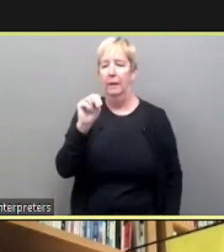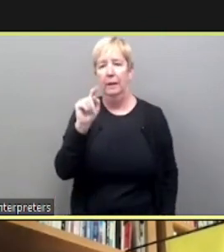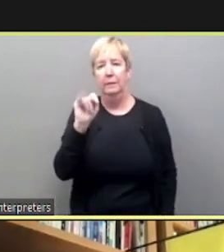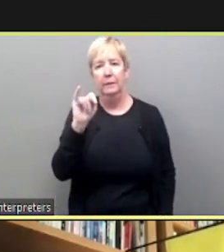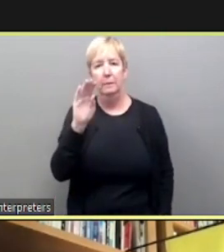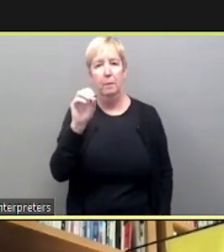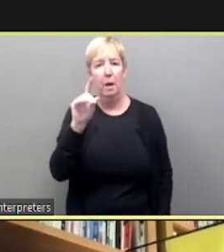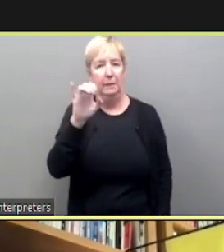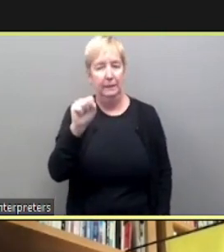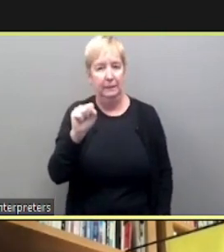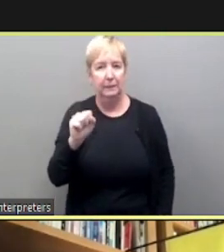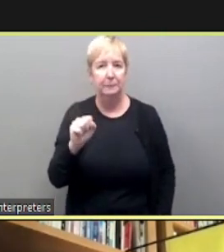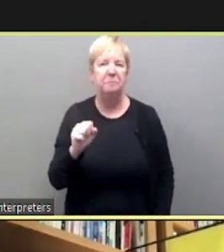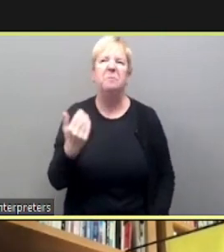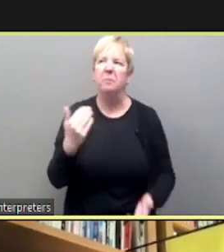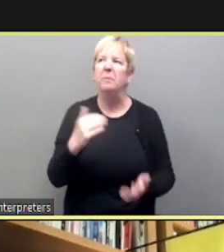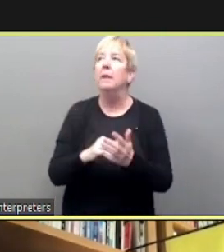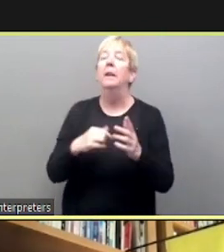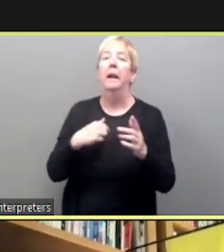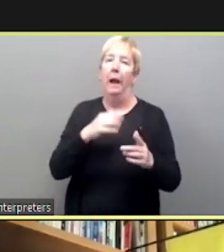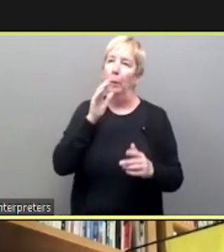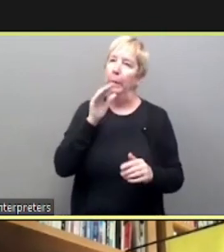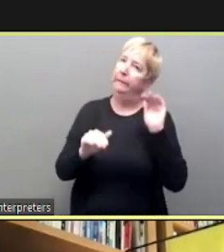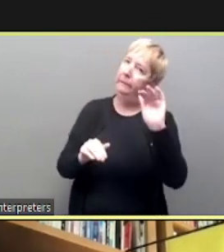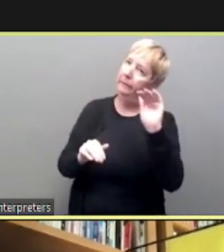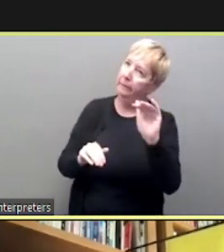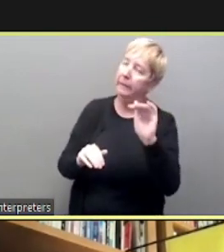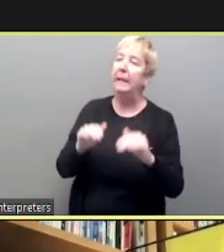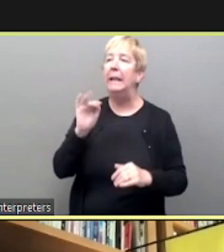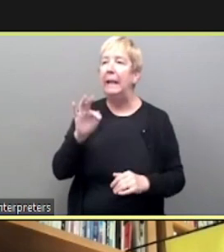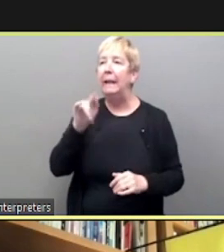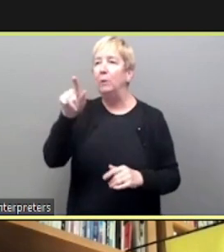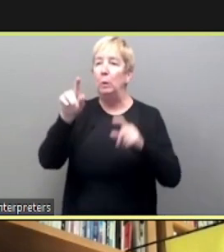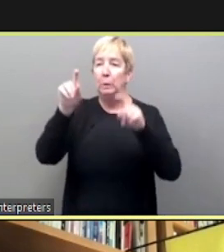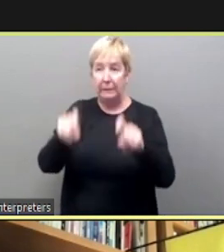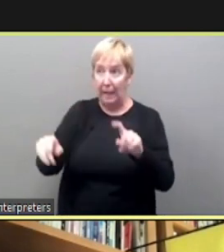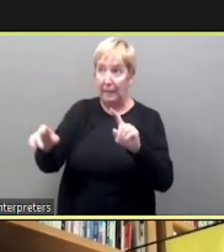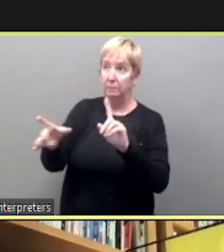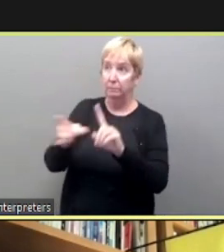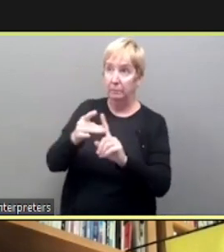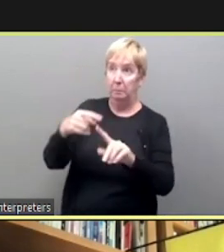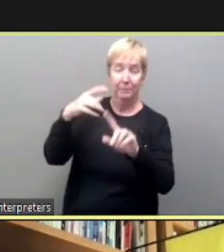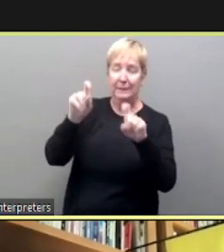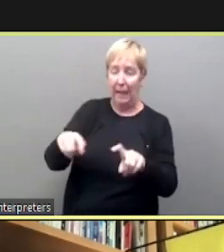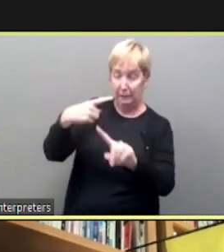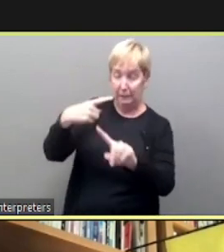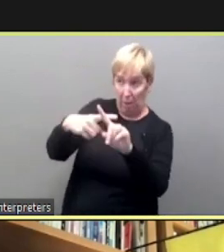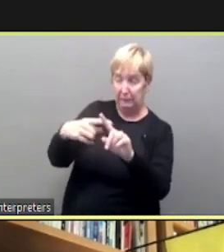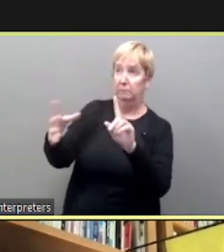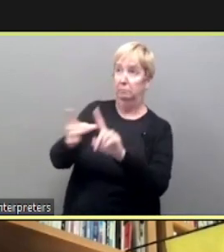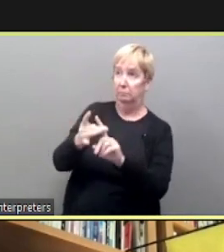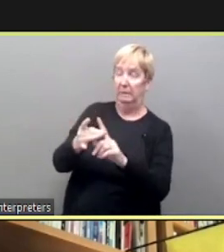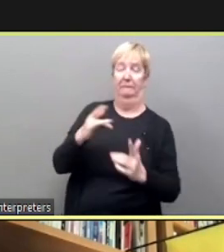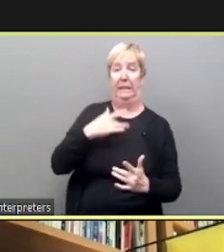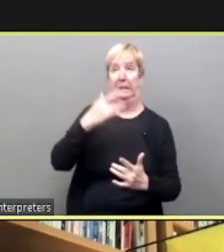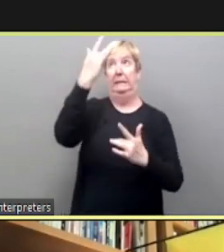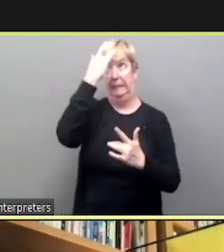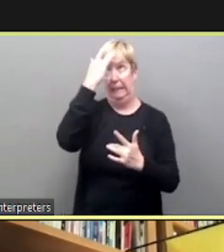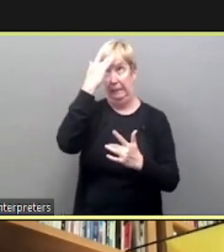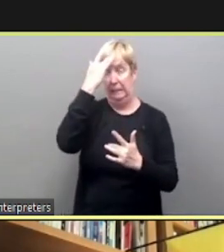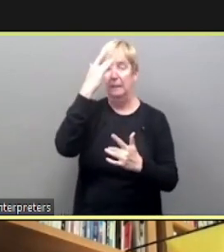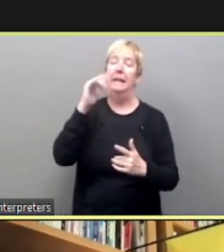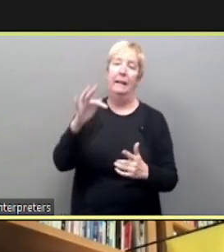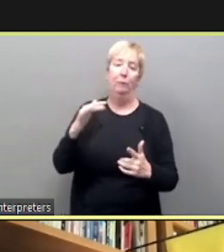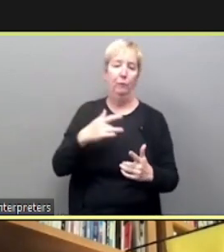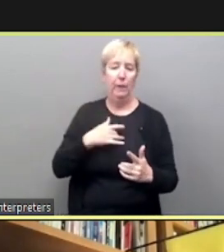I'll remind you at the end that if you're COVID positive and have symptoms, and then you're older or obese or have any